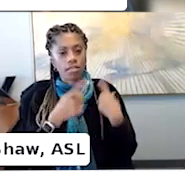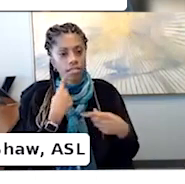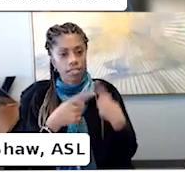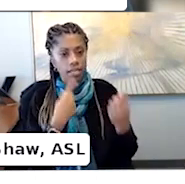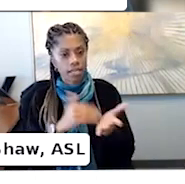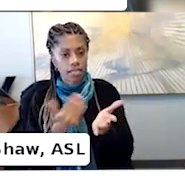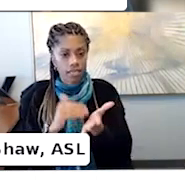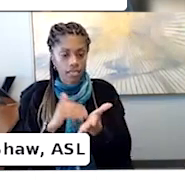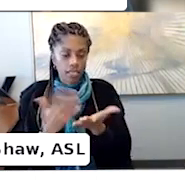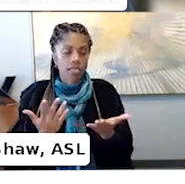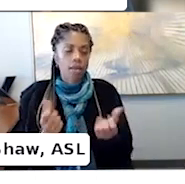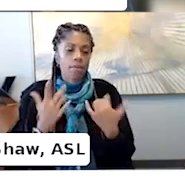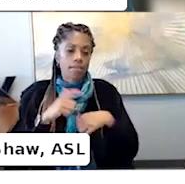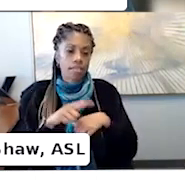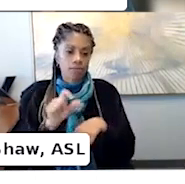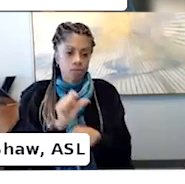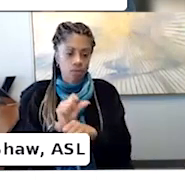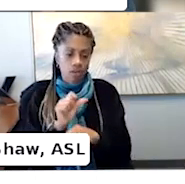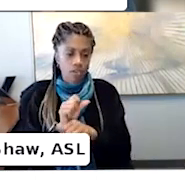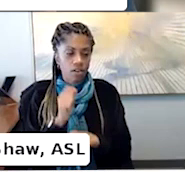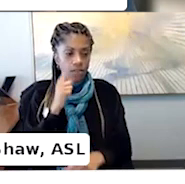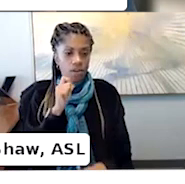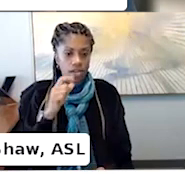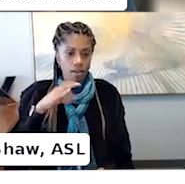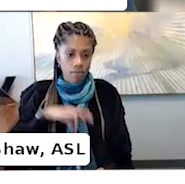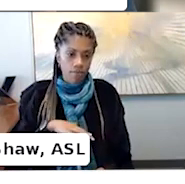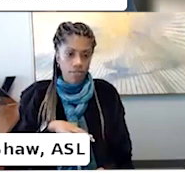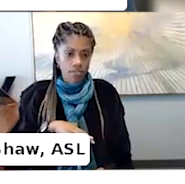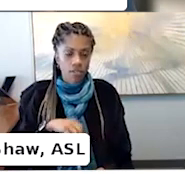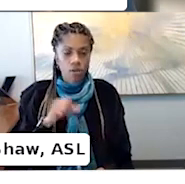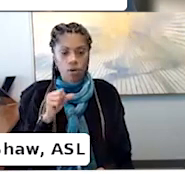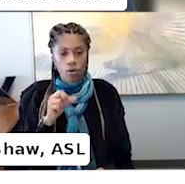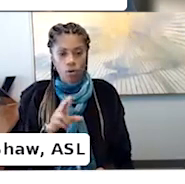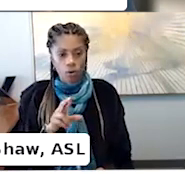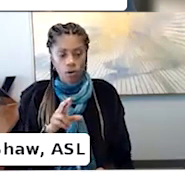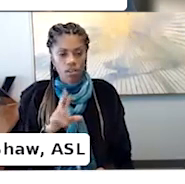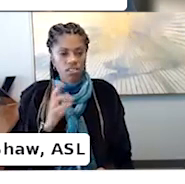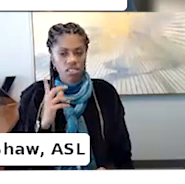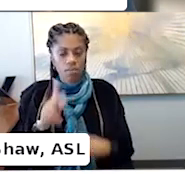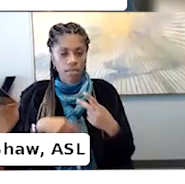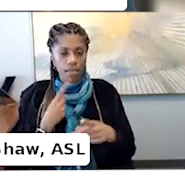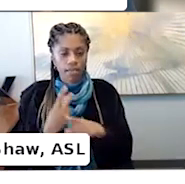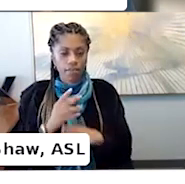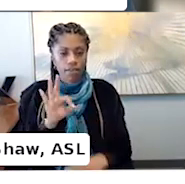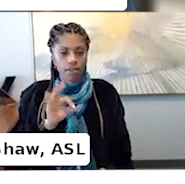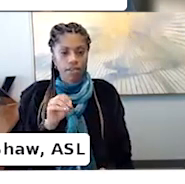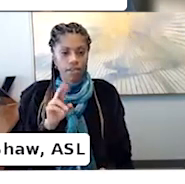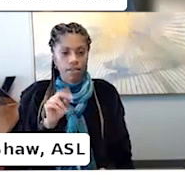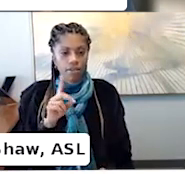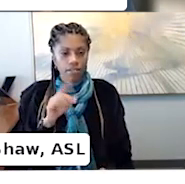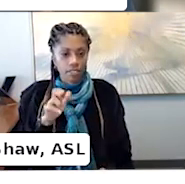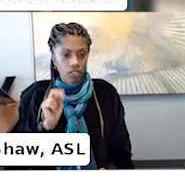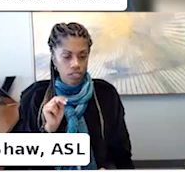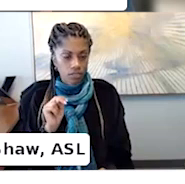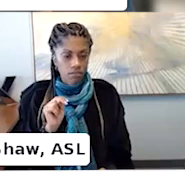nonprofit, and I mean, I've worked for nonprofits my whole career, or a foundation, you want to share